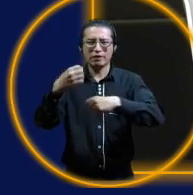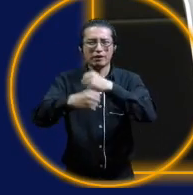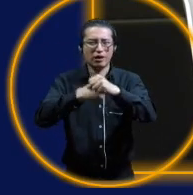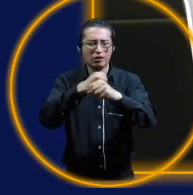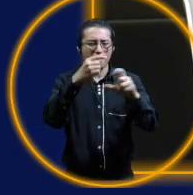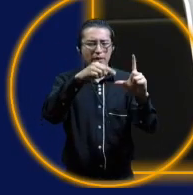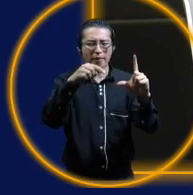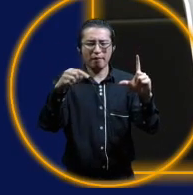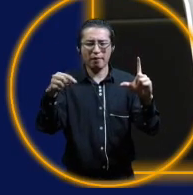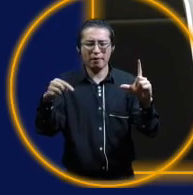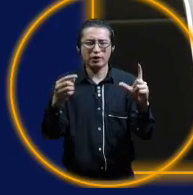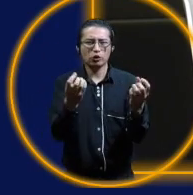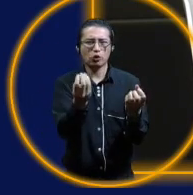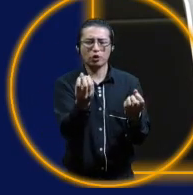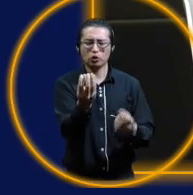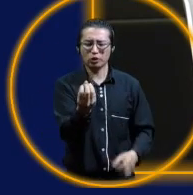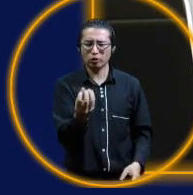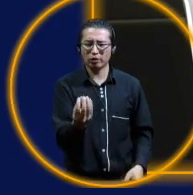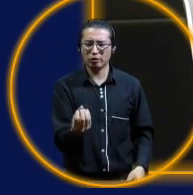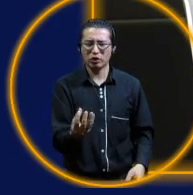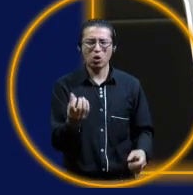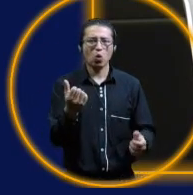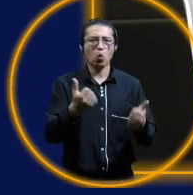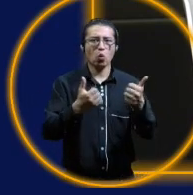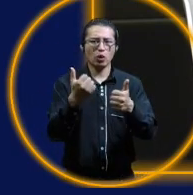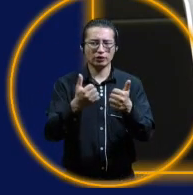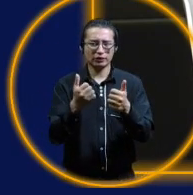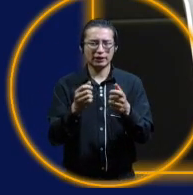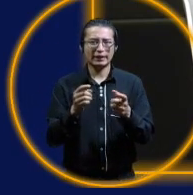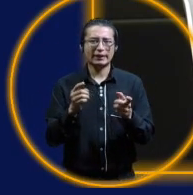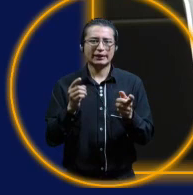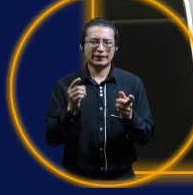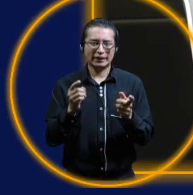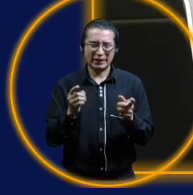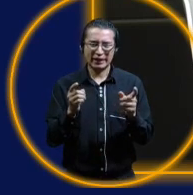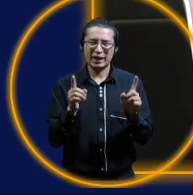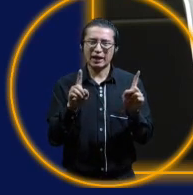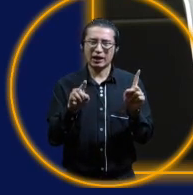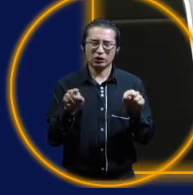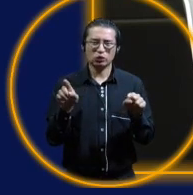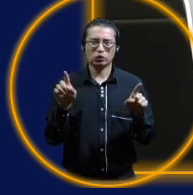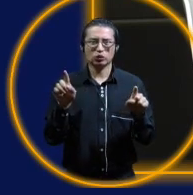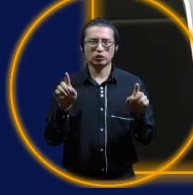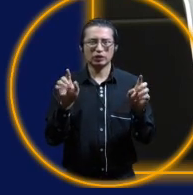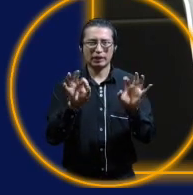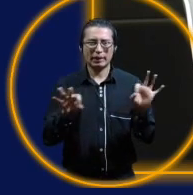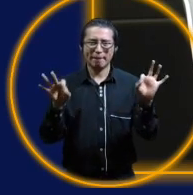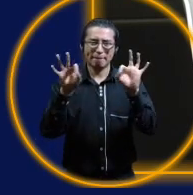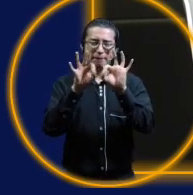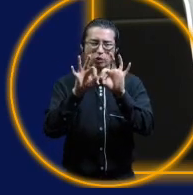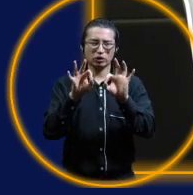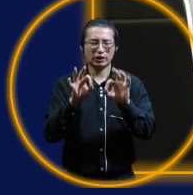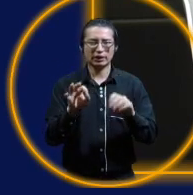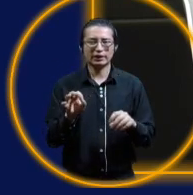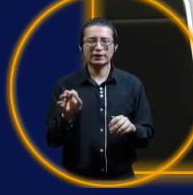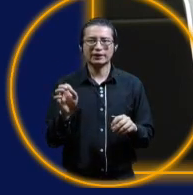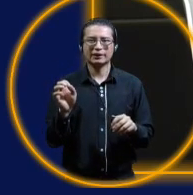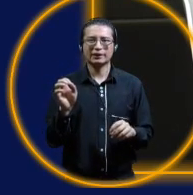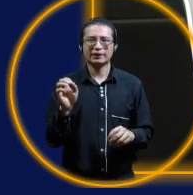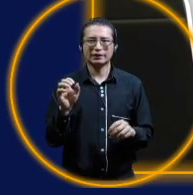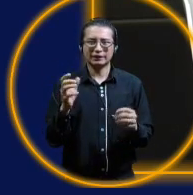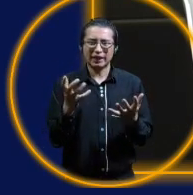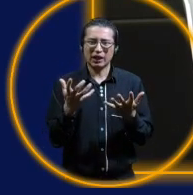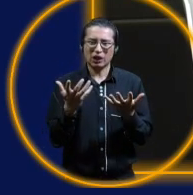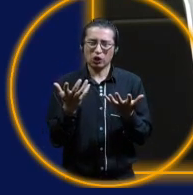and they're either so big that you want to make sure you do it right next year so they stay big, or they're